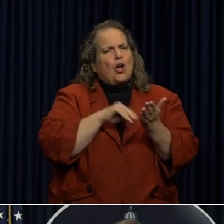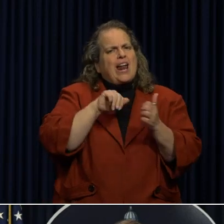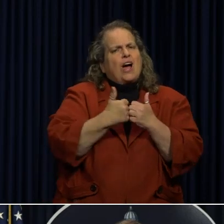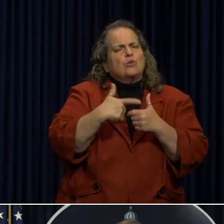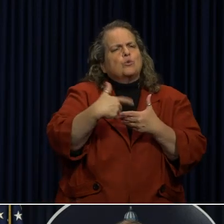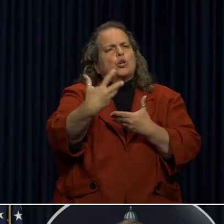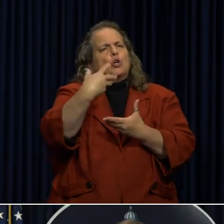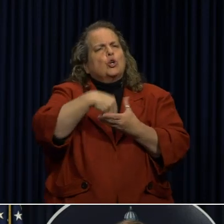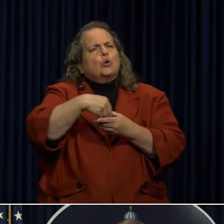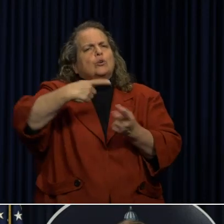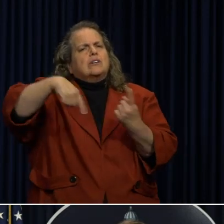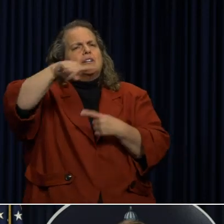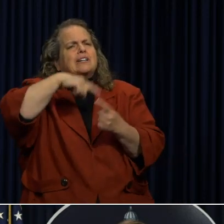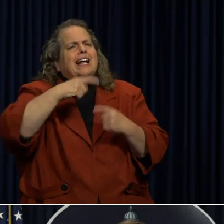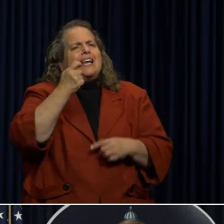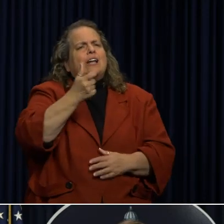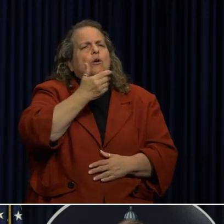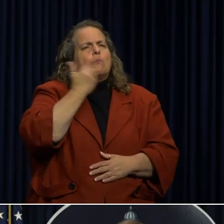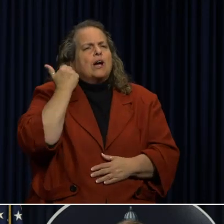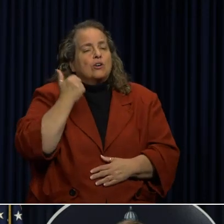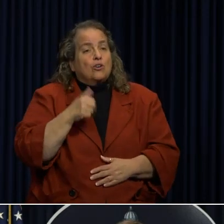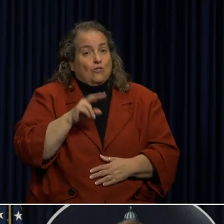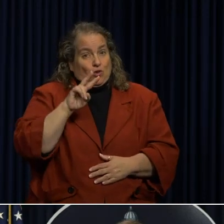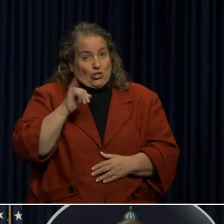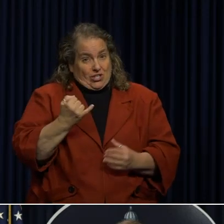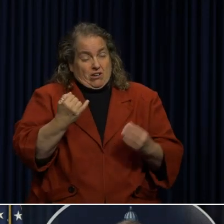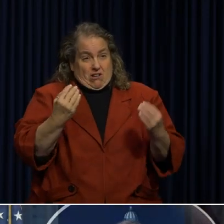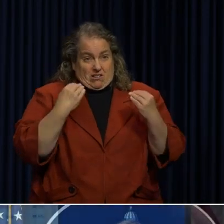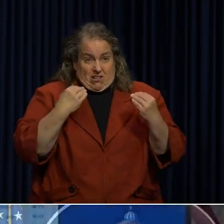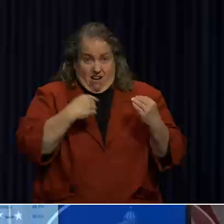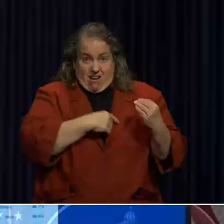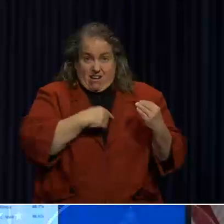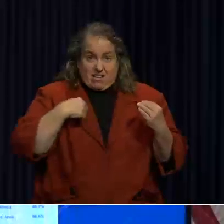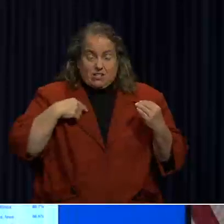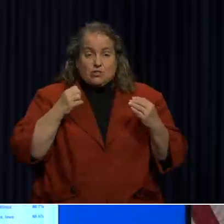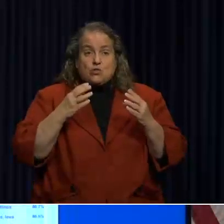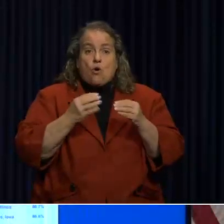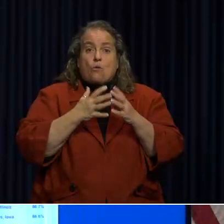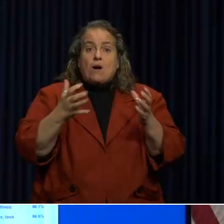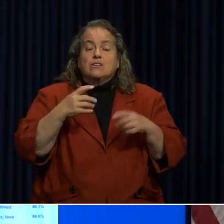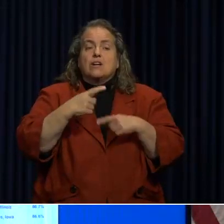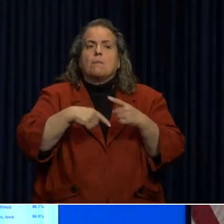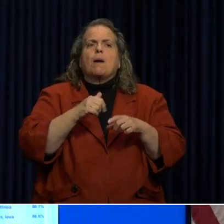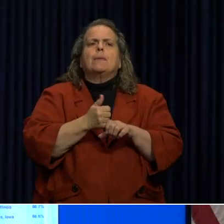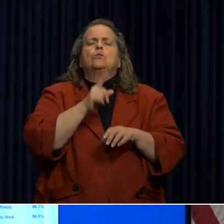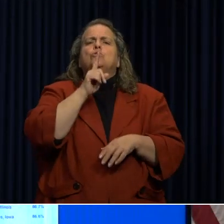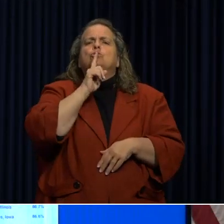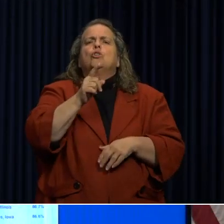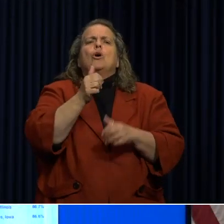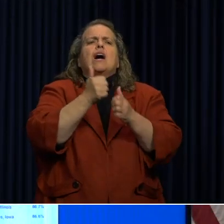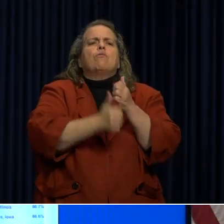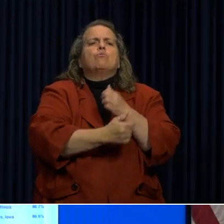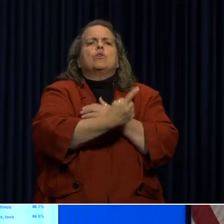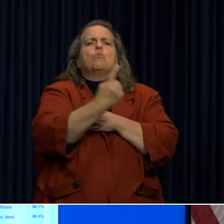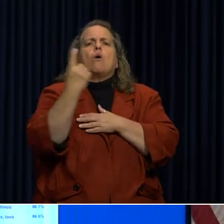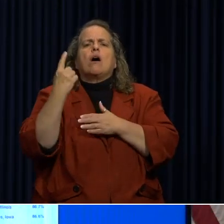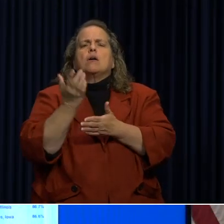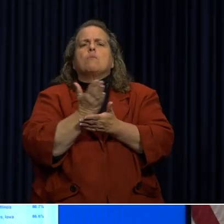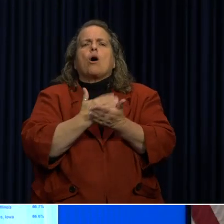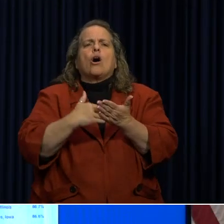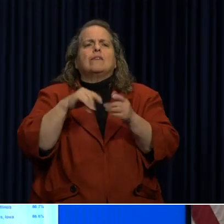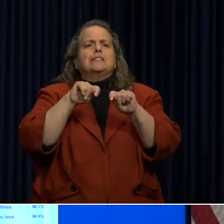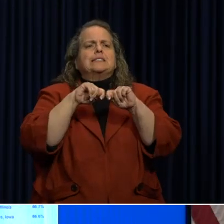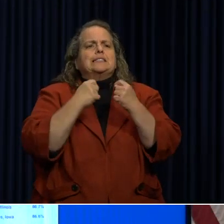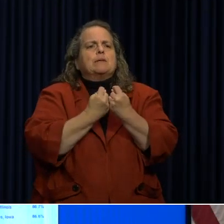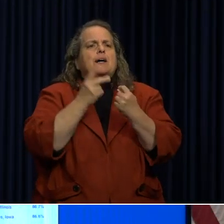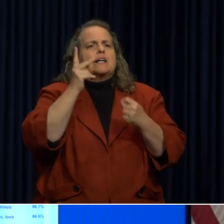better. Virginia has taught us so much about making sure that everybody's a part of Team Kentucky just by